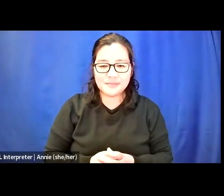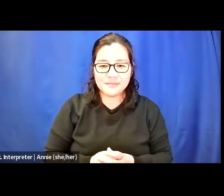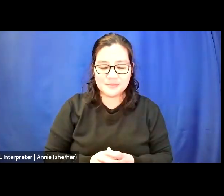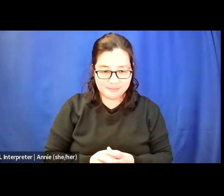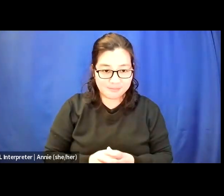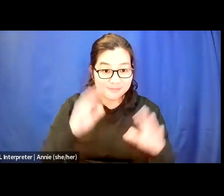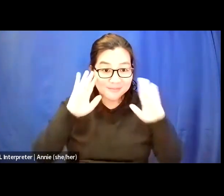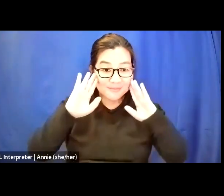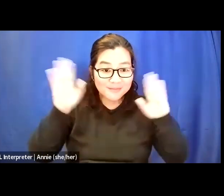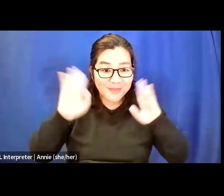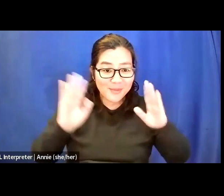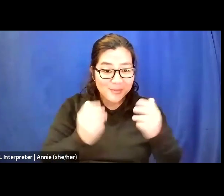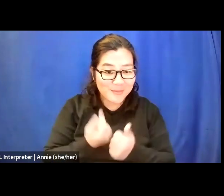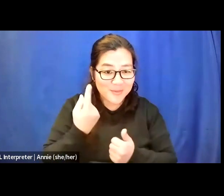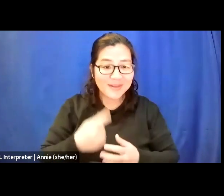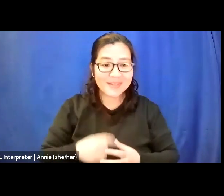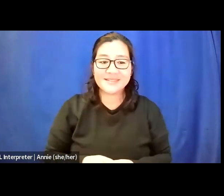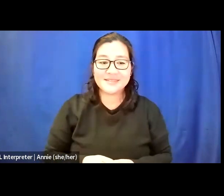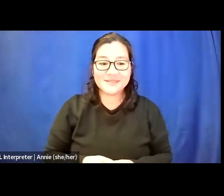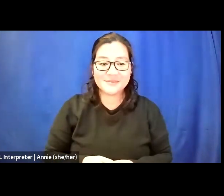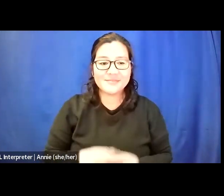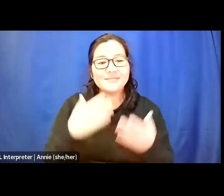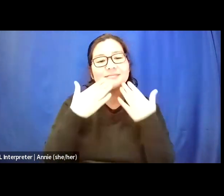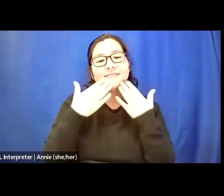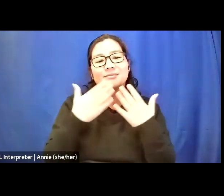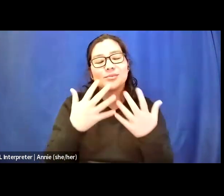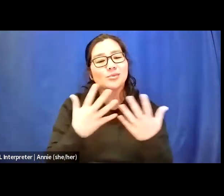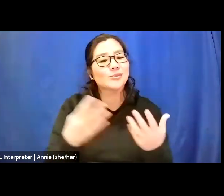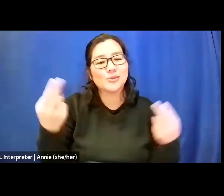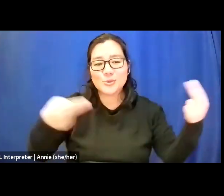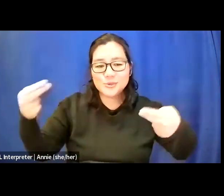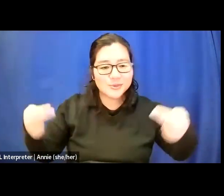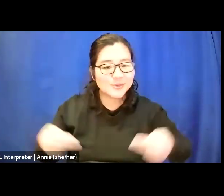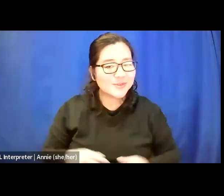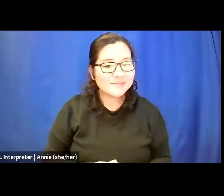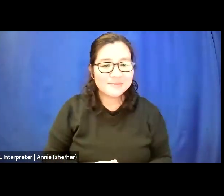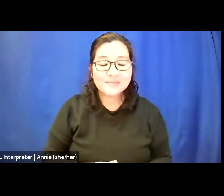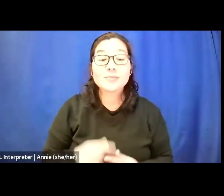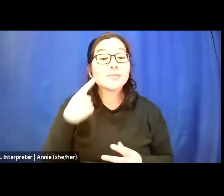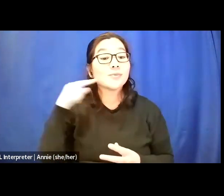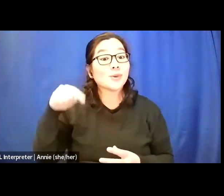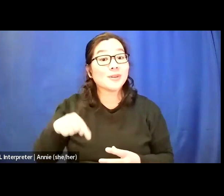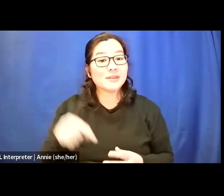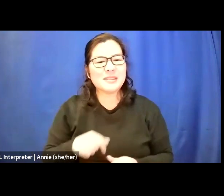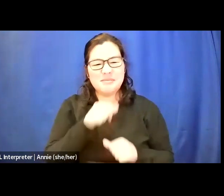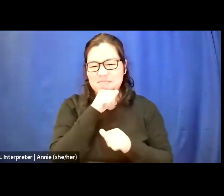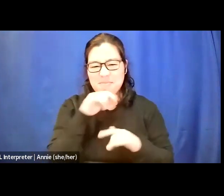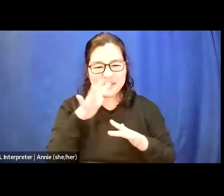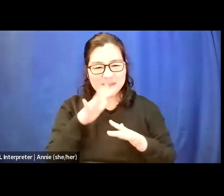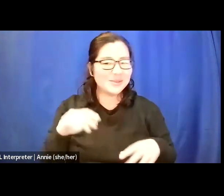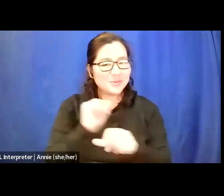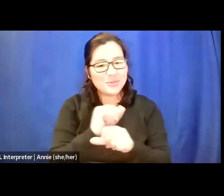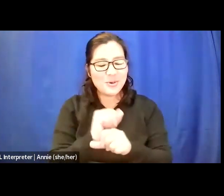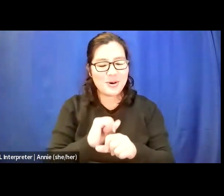So hello, everyone. Thank you so much for joining us for the messy work of making a